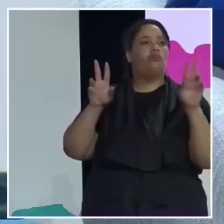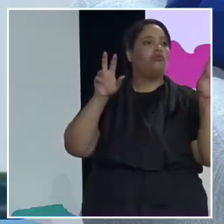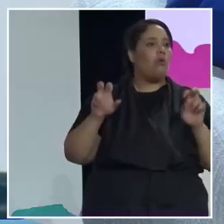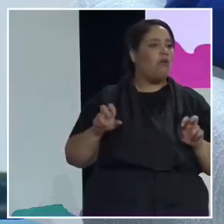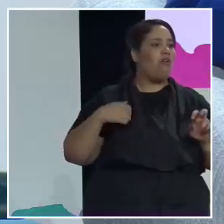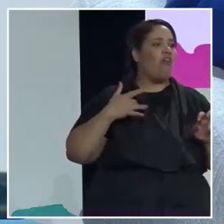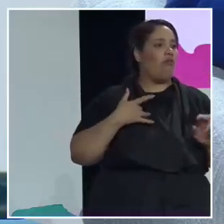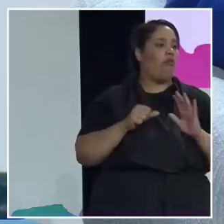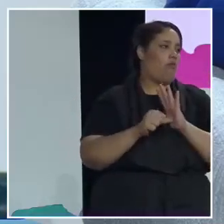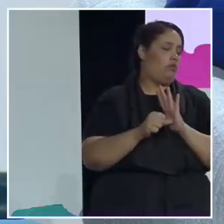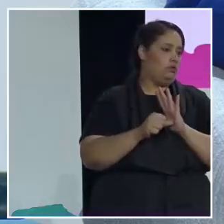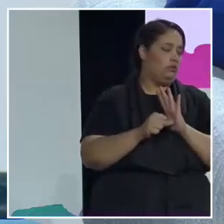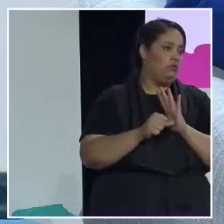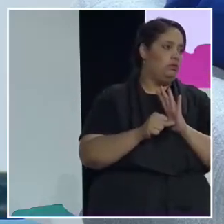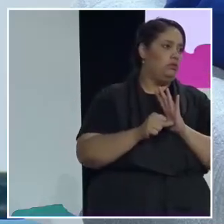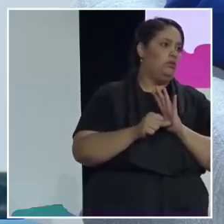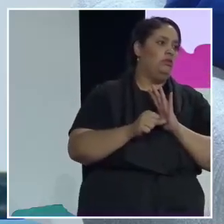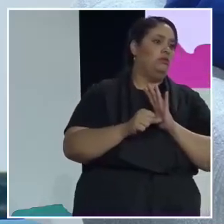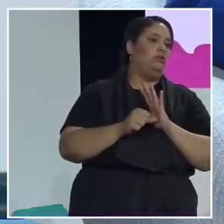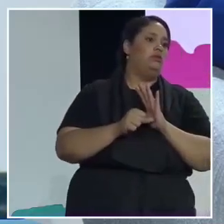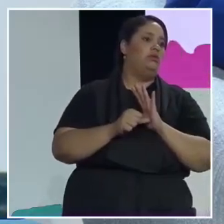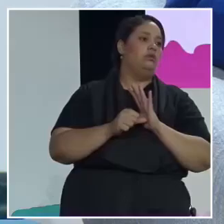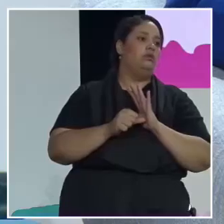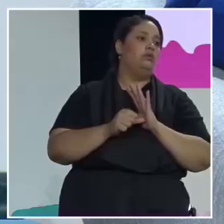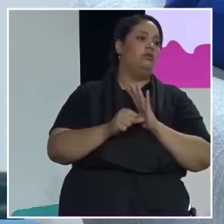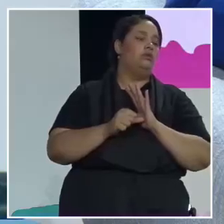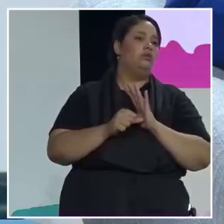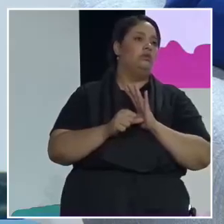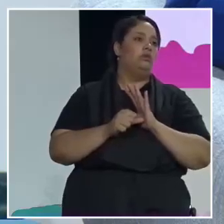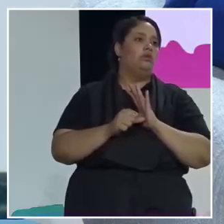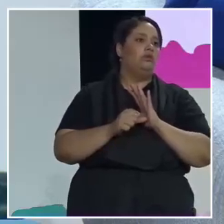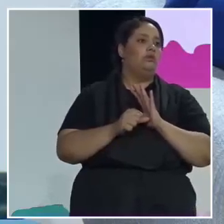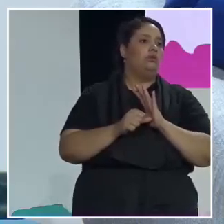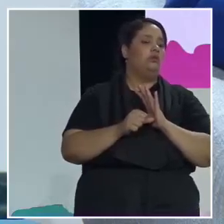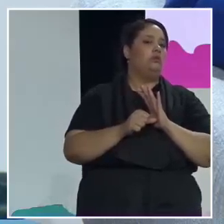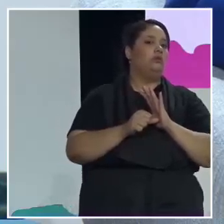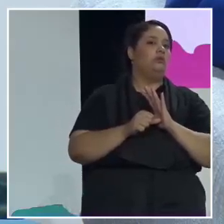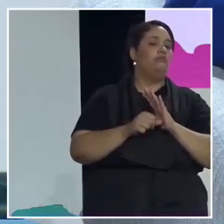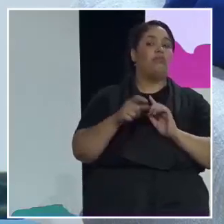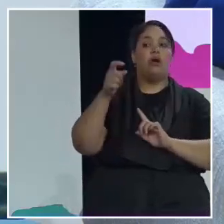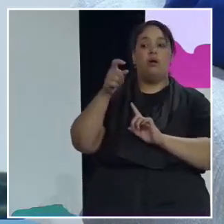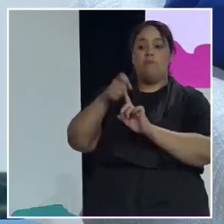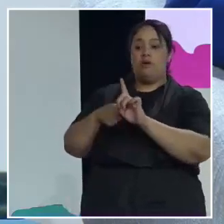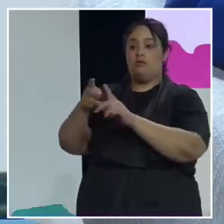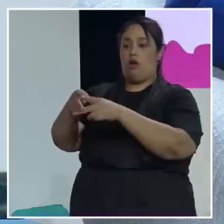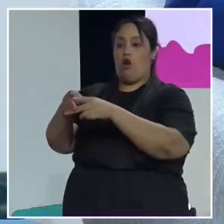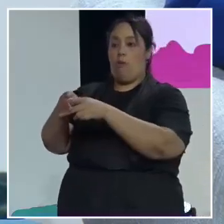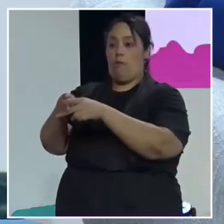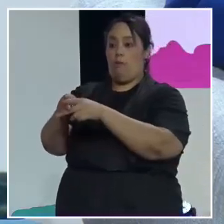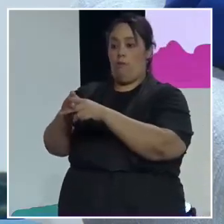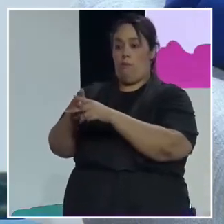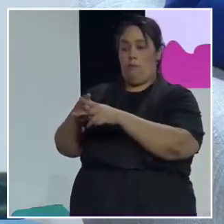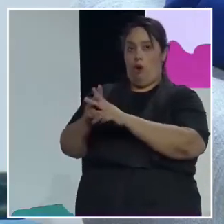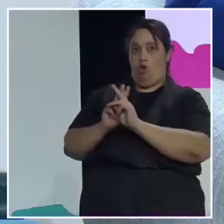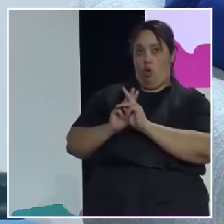are important, is that we need to spend more time talking to the borrower as opposed to just the